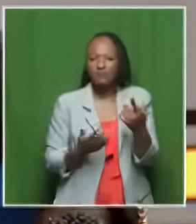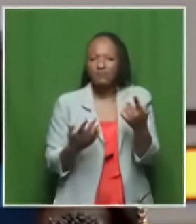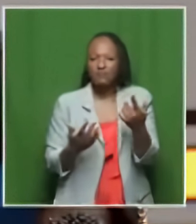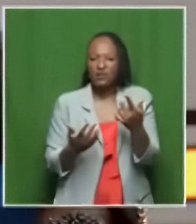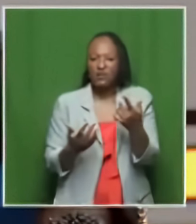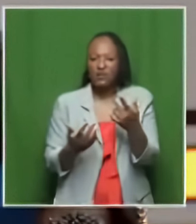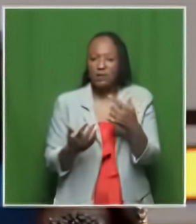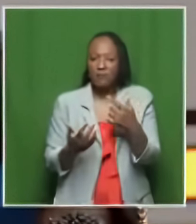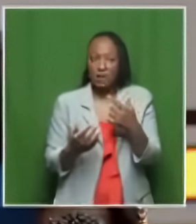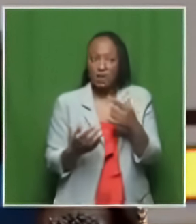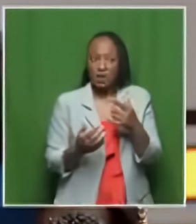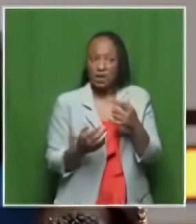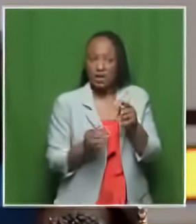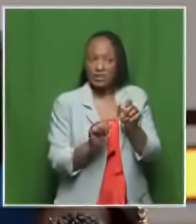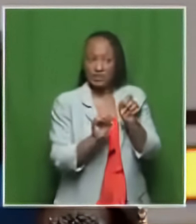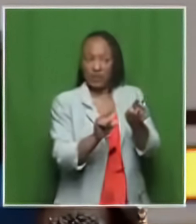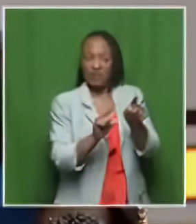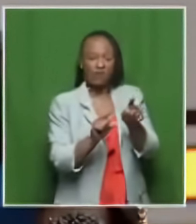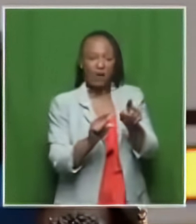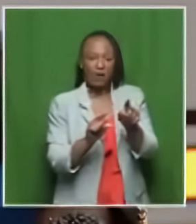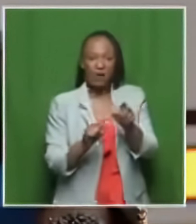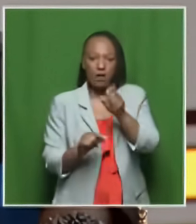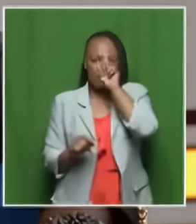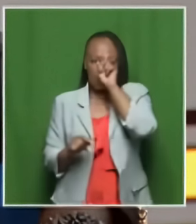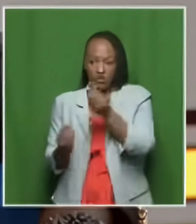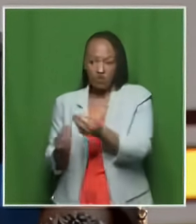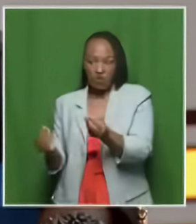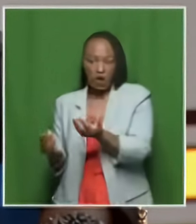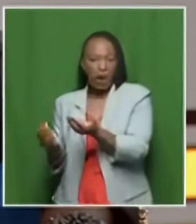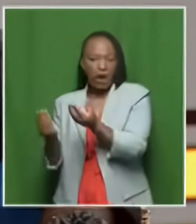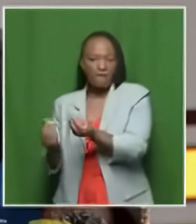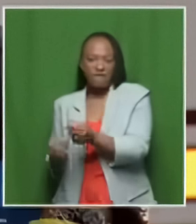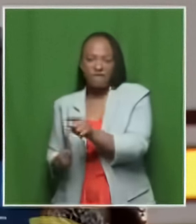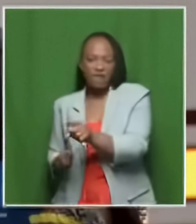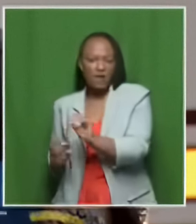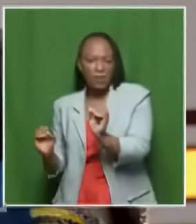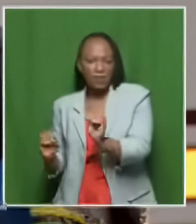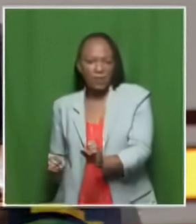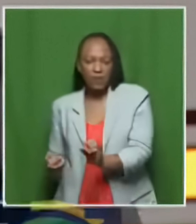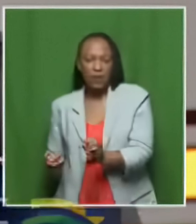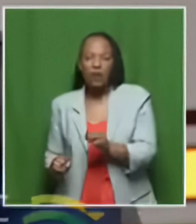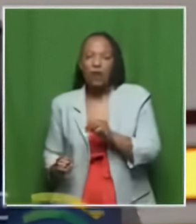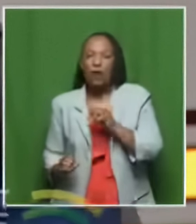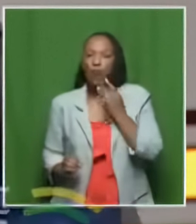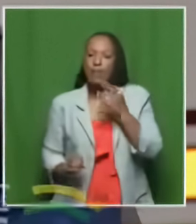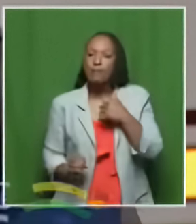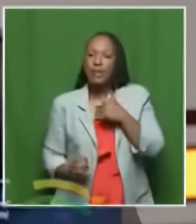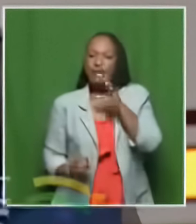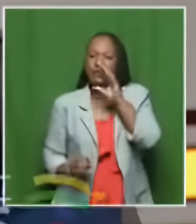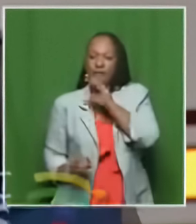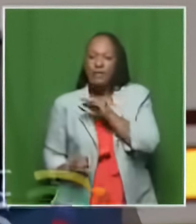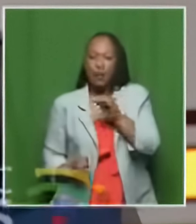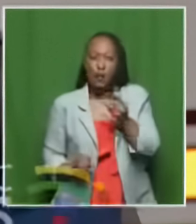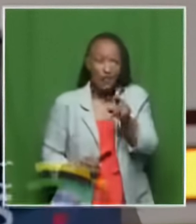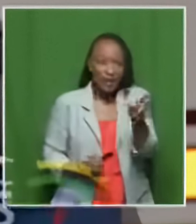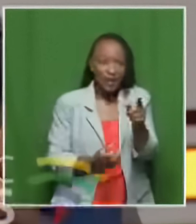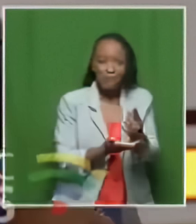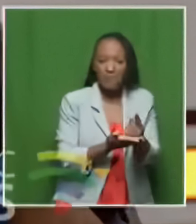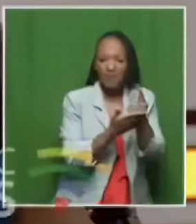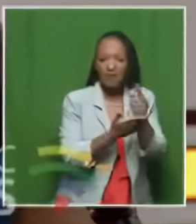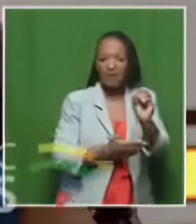is not of their own making. Black children do not have that. And when I speak about that, because they are the ones who have those